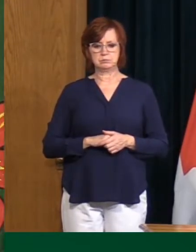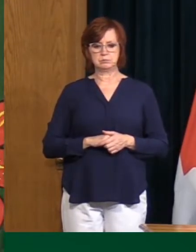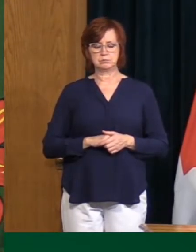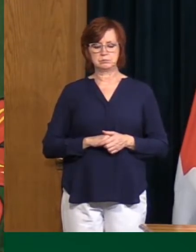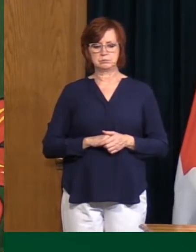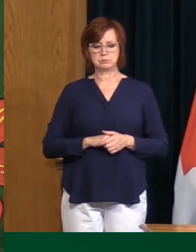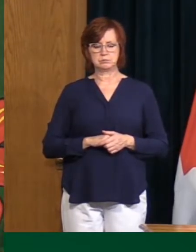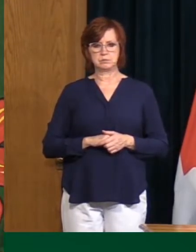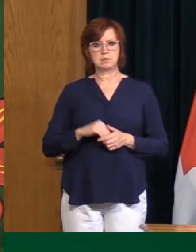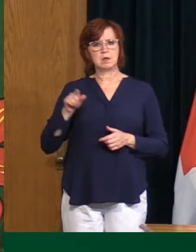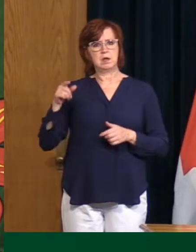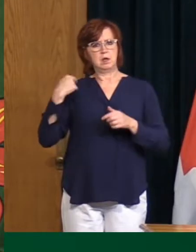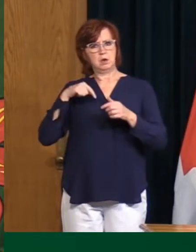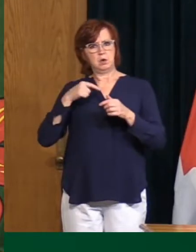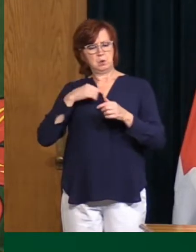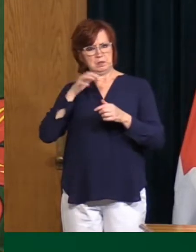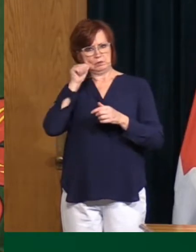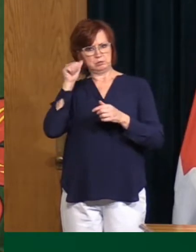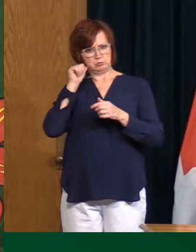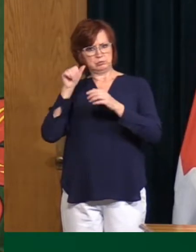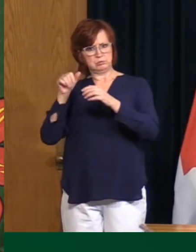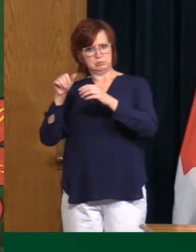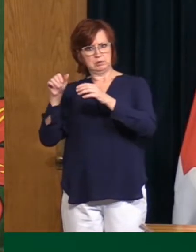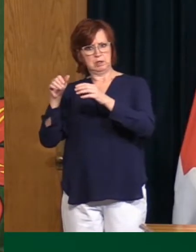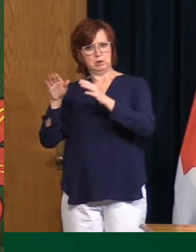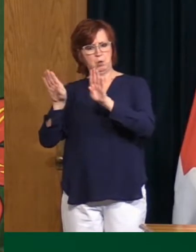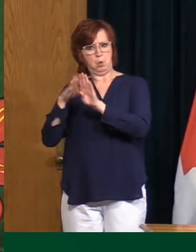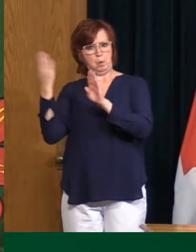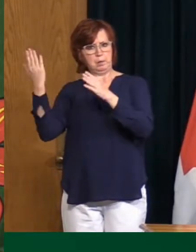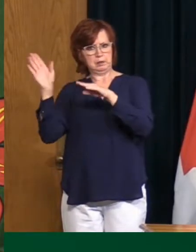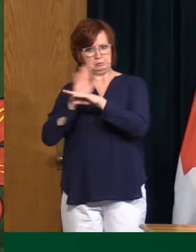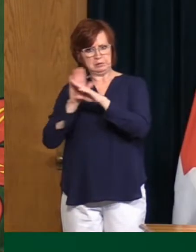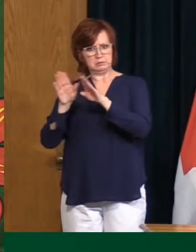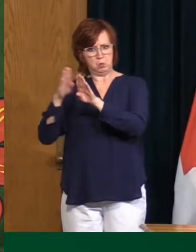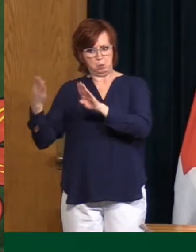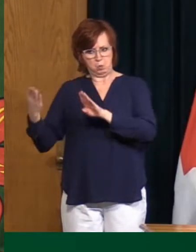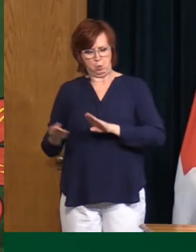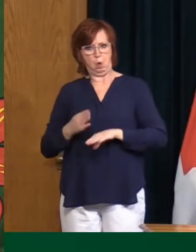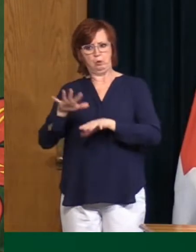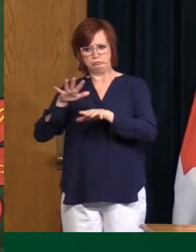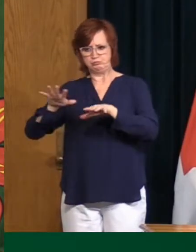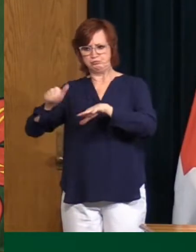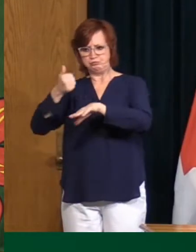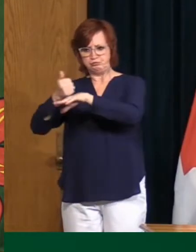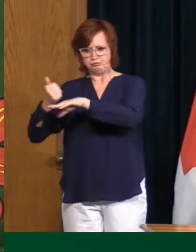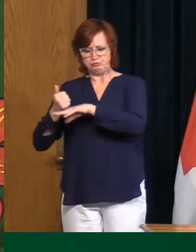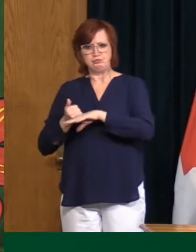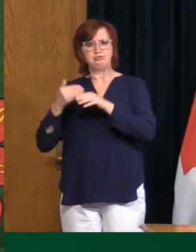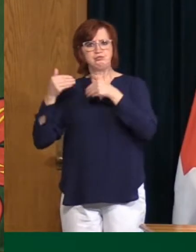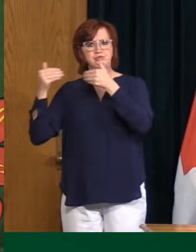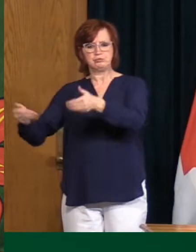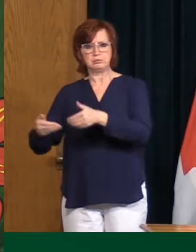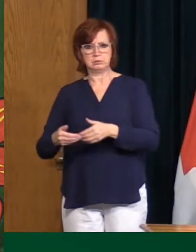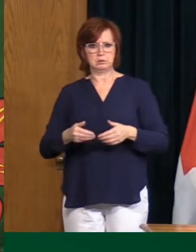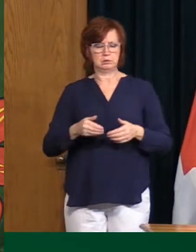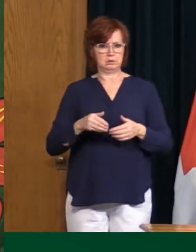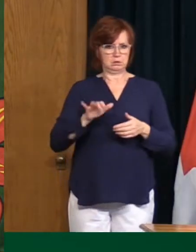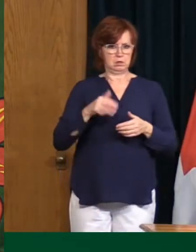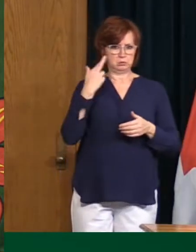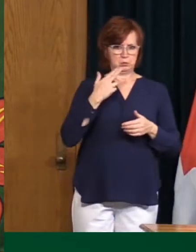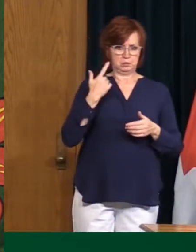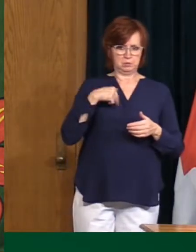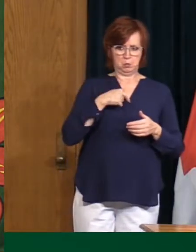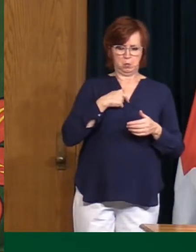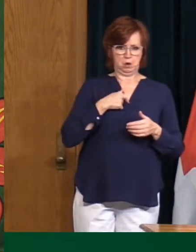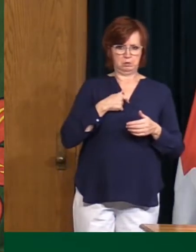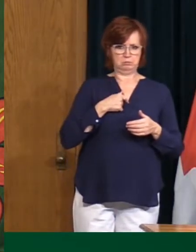number one reason why the expanded testing criteria will be put in place next week is so that we can prepare the staff at 811 Healthline